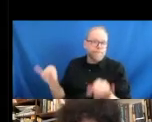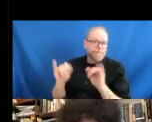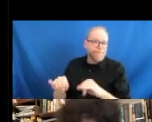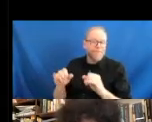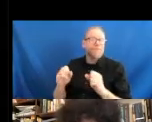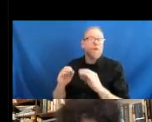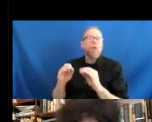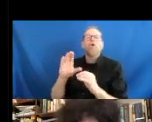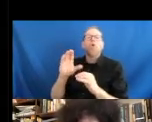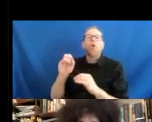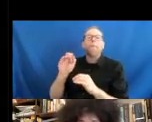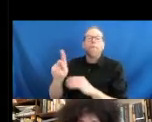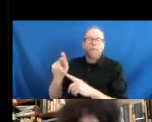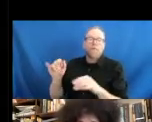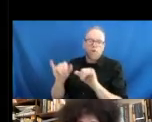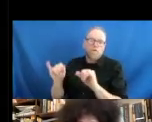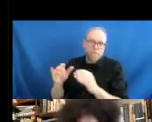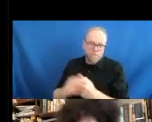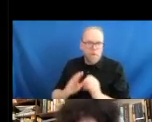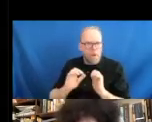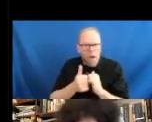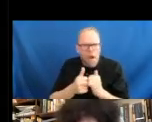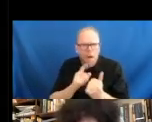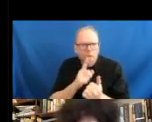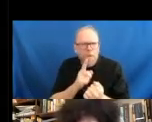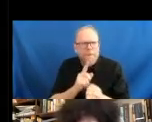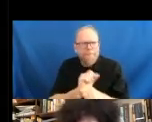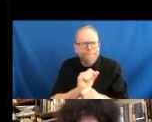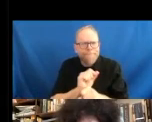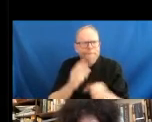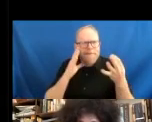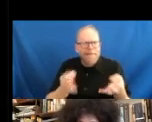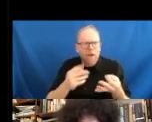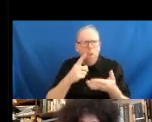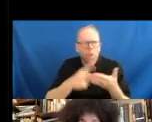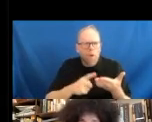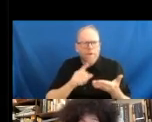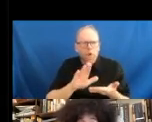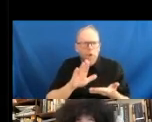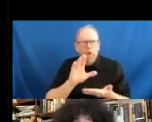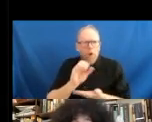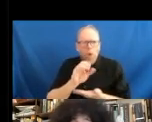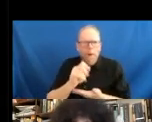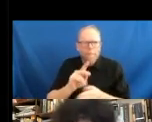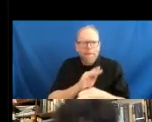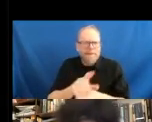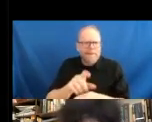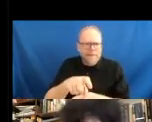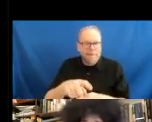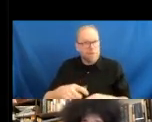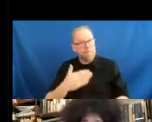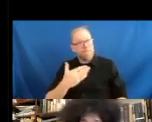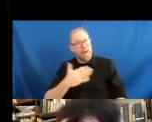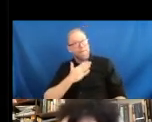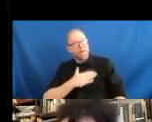to determine the type of legal support your cooperative needs? Glad you asked. You can begin with entity